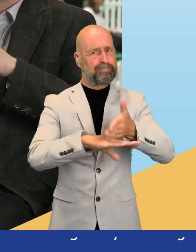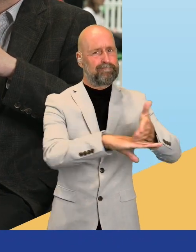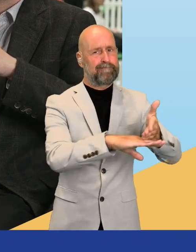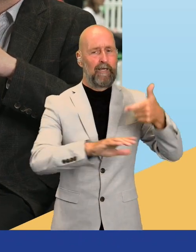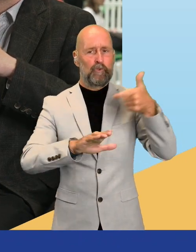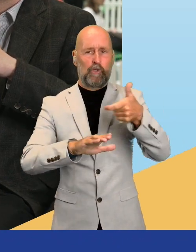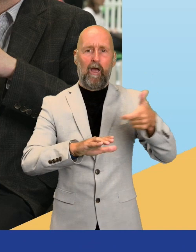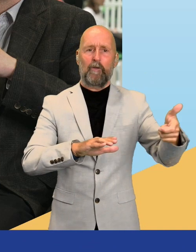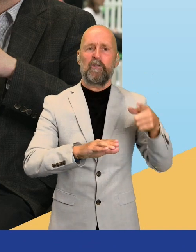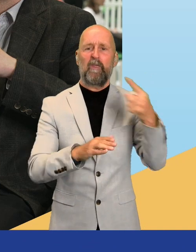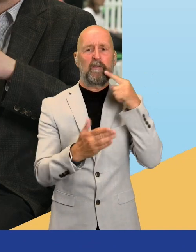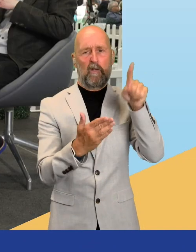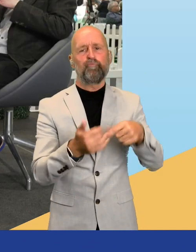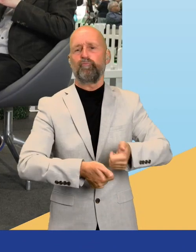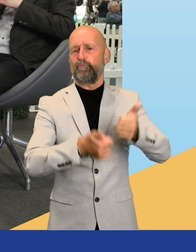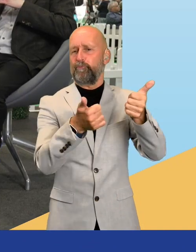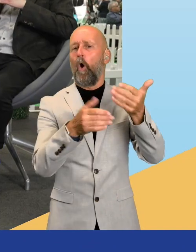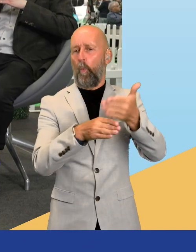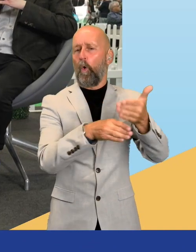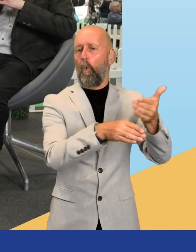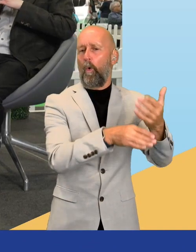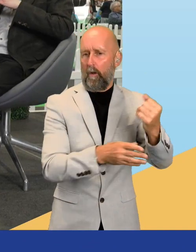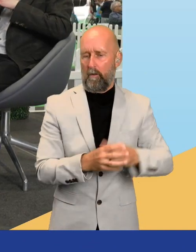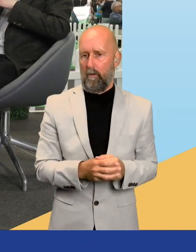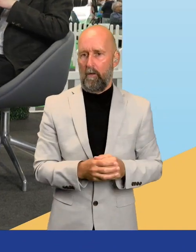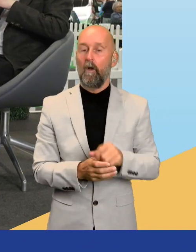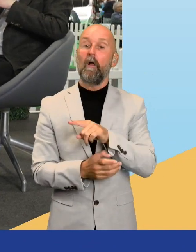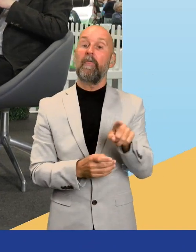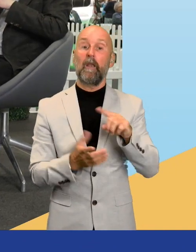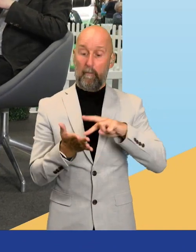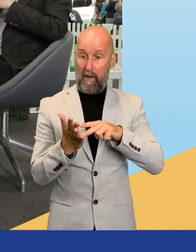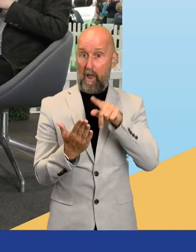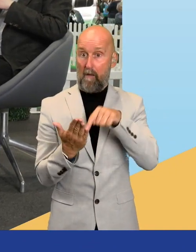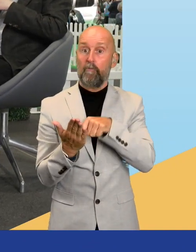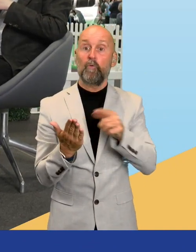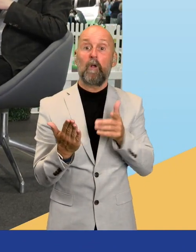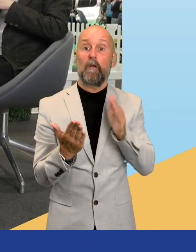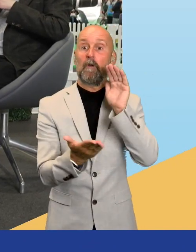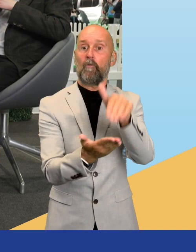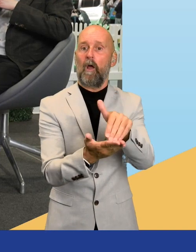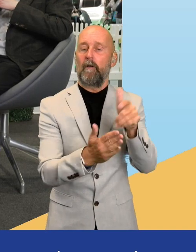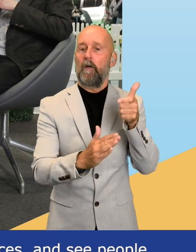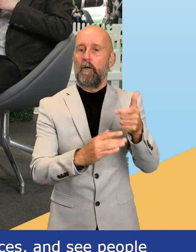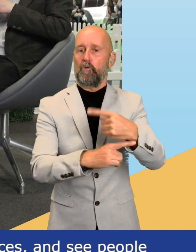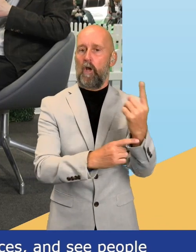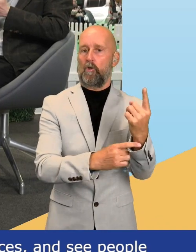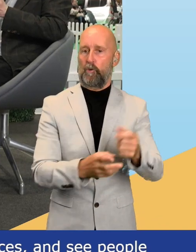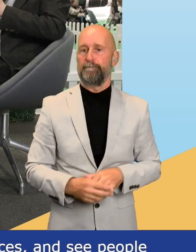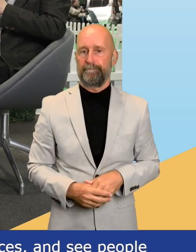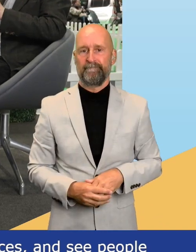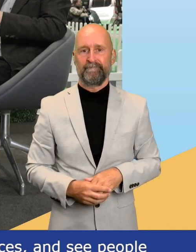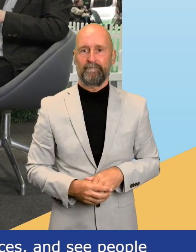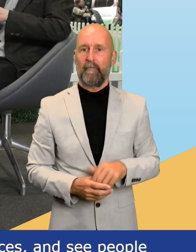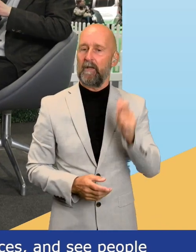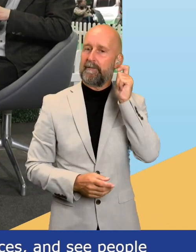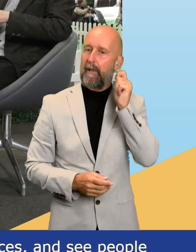people have rated them highly. And then you've got a good idea that you should be fine once you get there to charge. Those would probably be my tips.